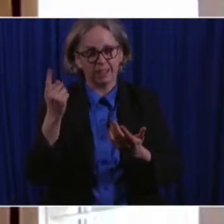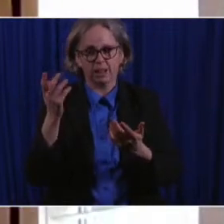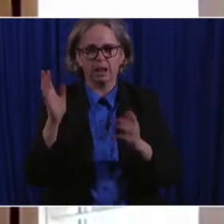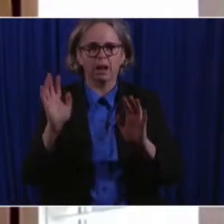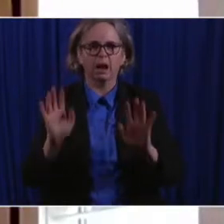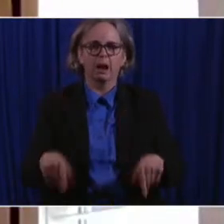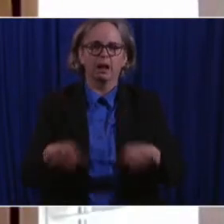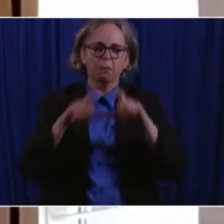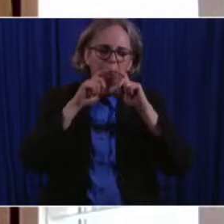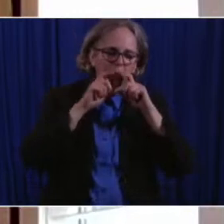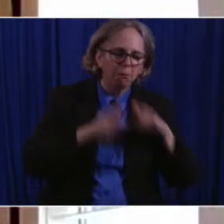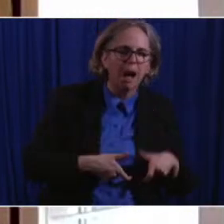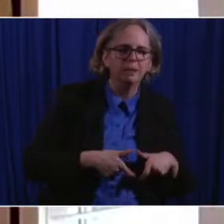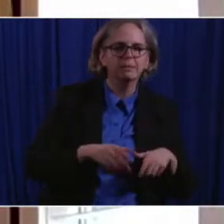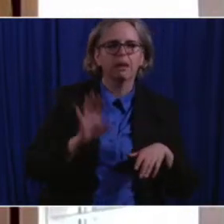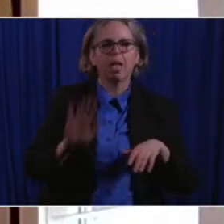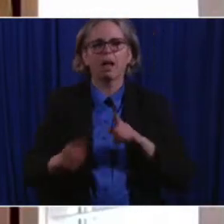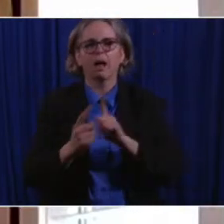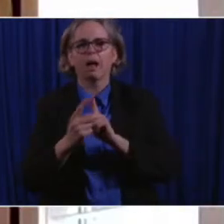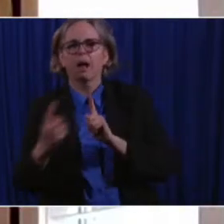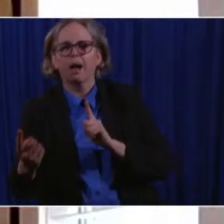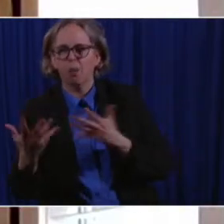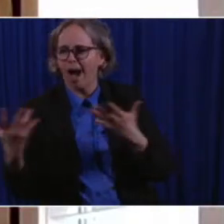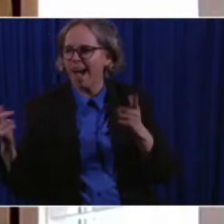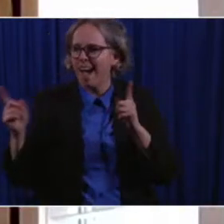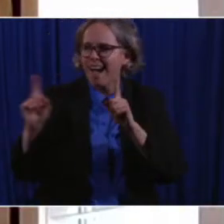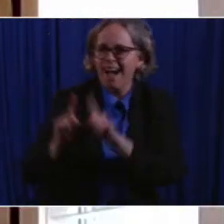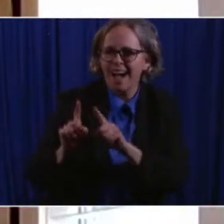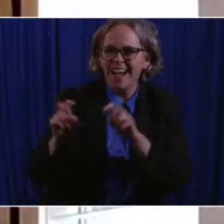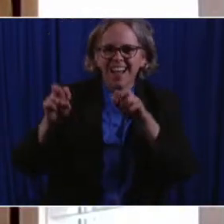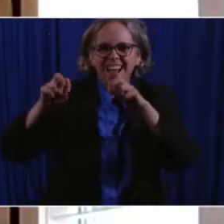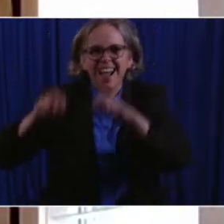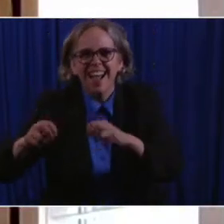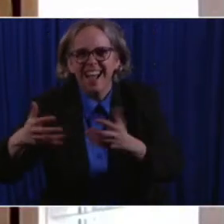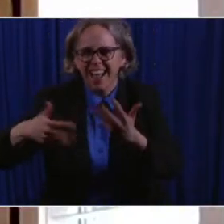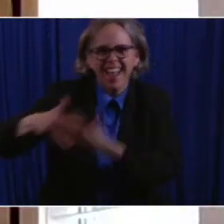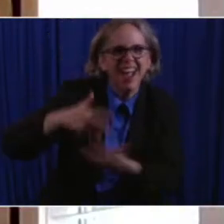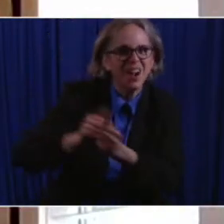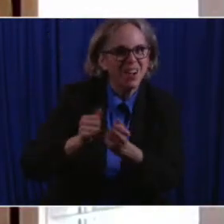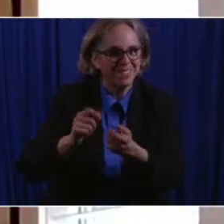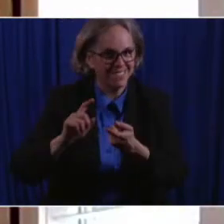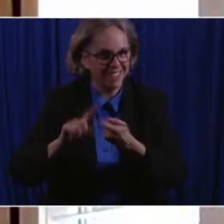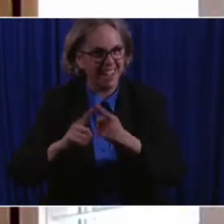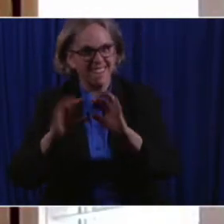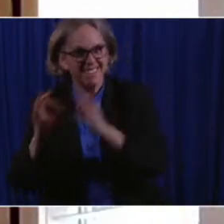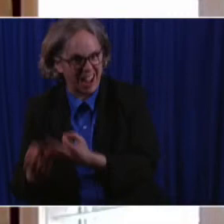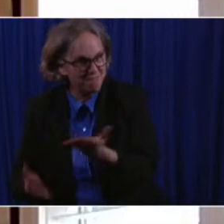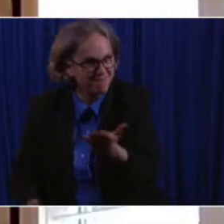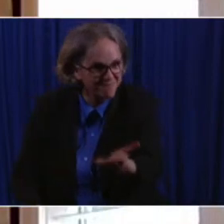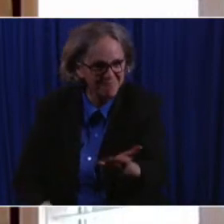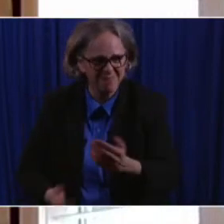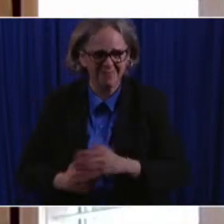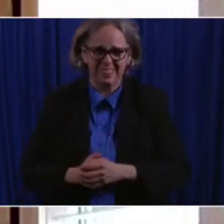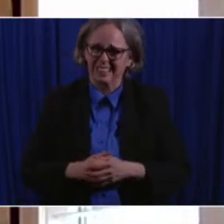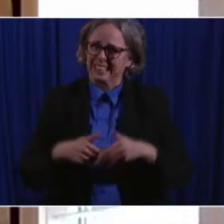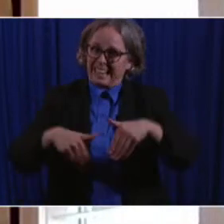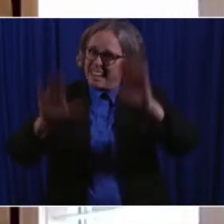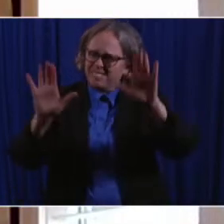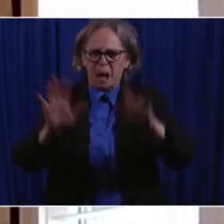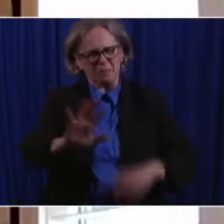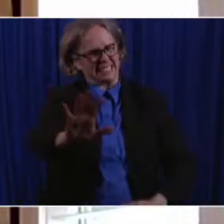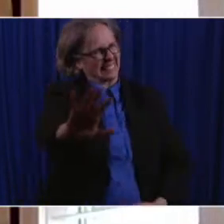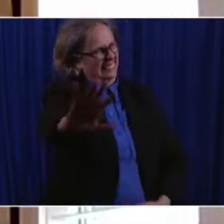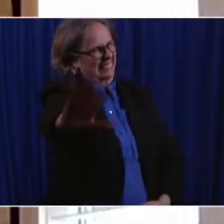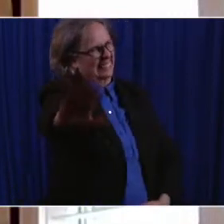more vaccines are getting into arms. But we have to recognize that we're not at that finish line